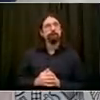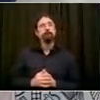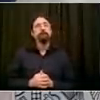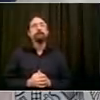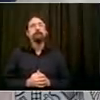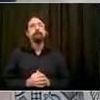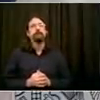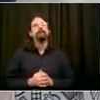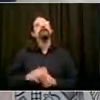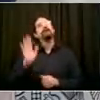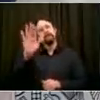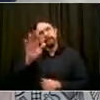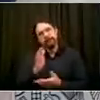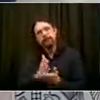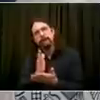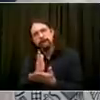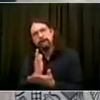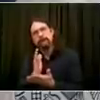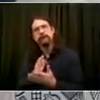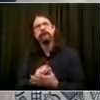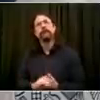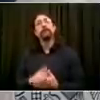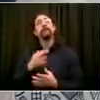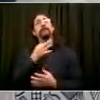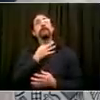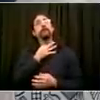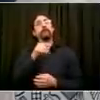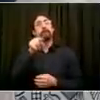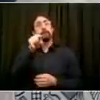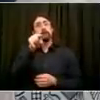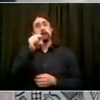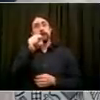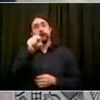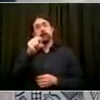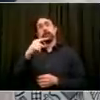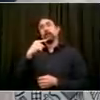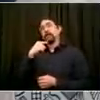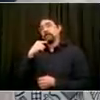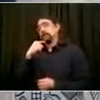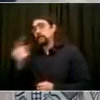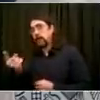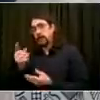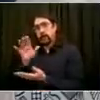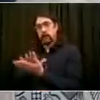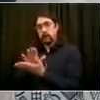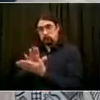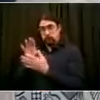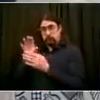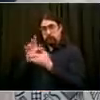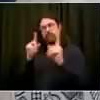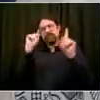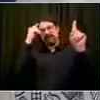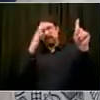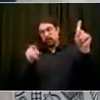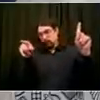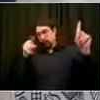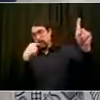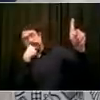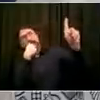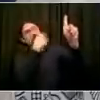him? I let him know. We had very good conversations. We had a number of conversations yesterday. I let him know